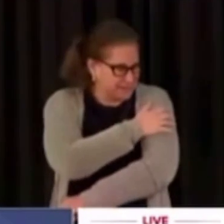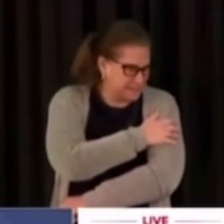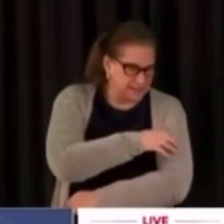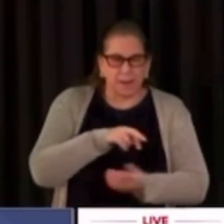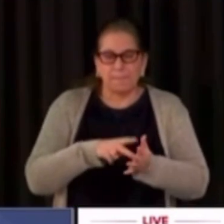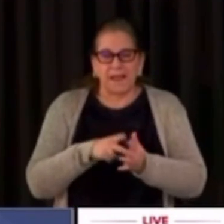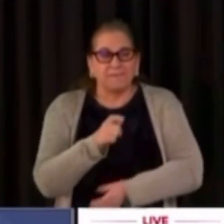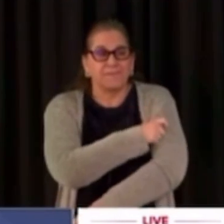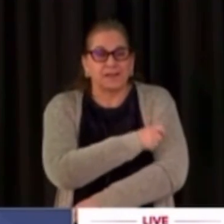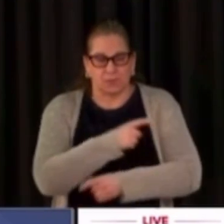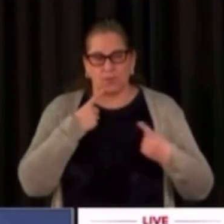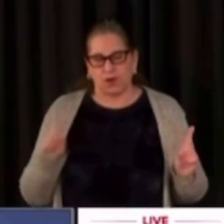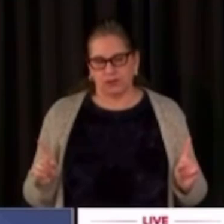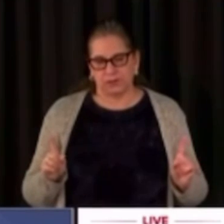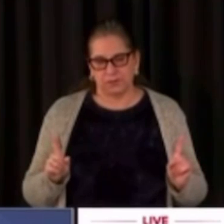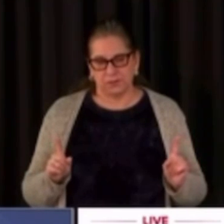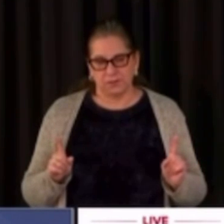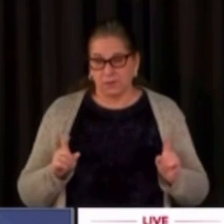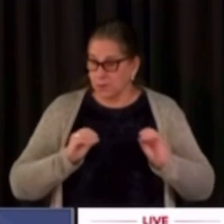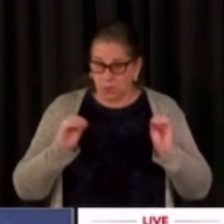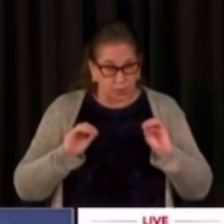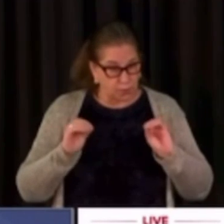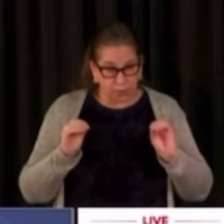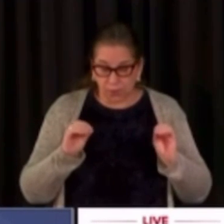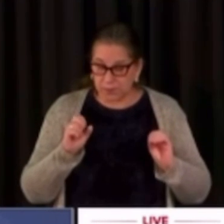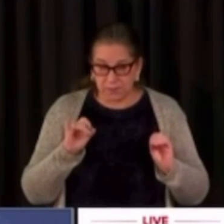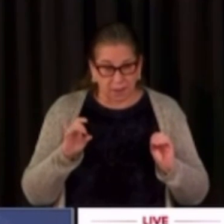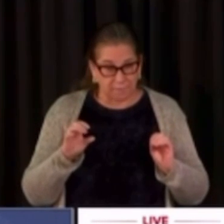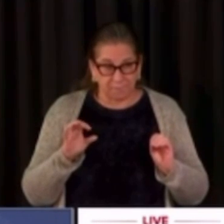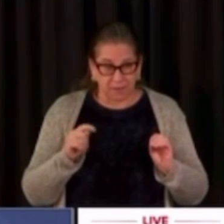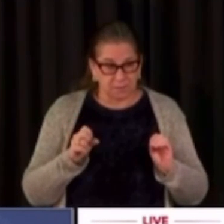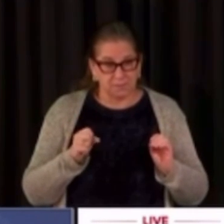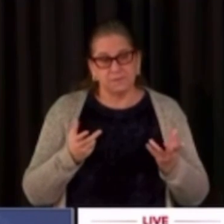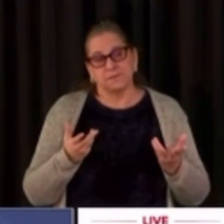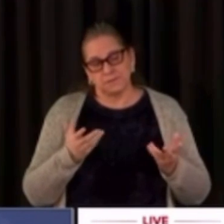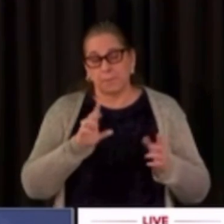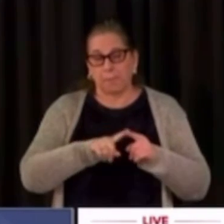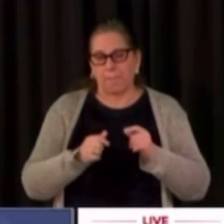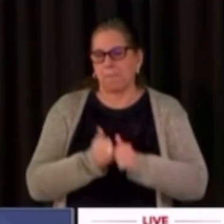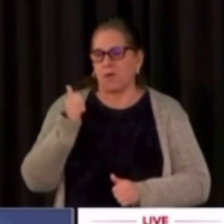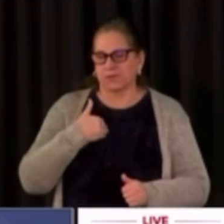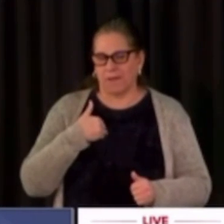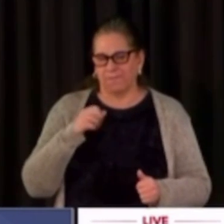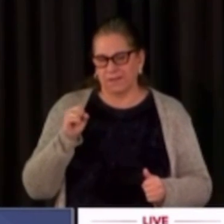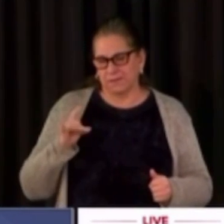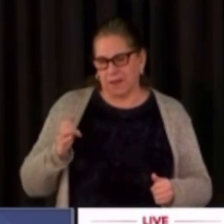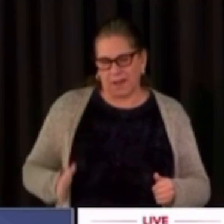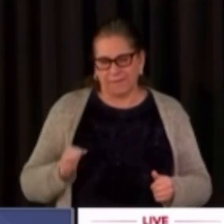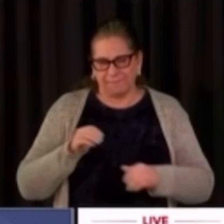as myself, these side effects will last no longer than a day or two. While at your appointment, you will be